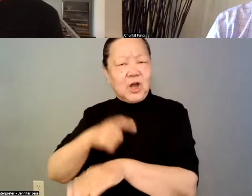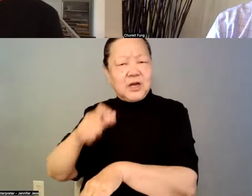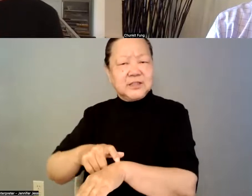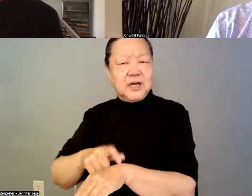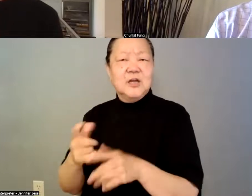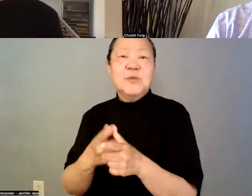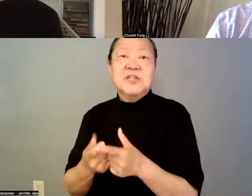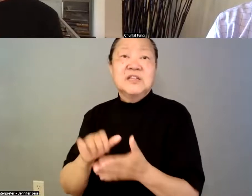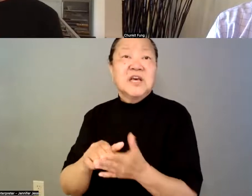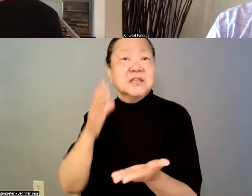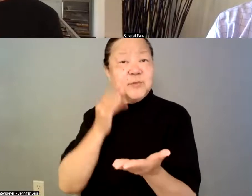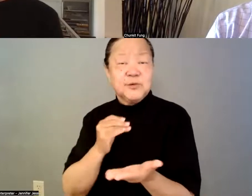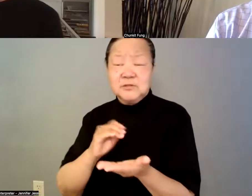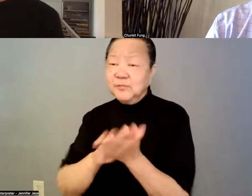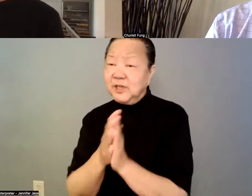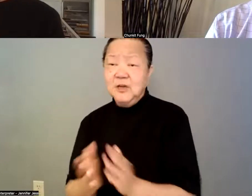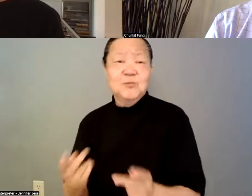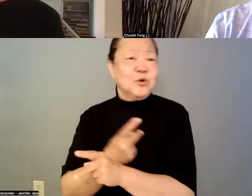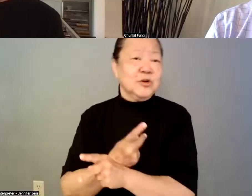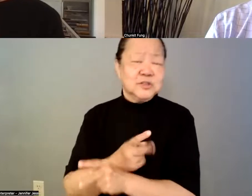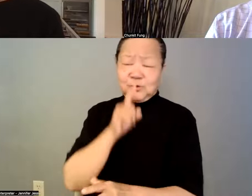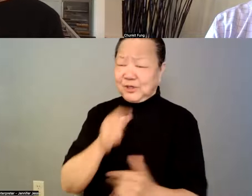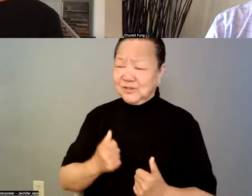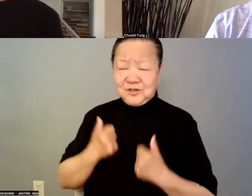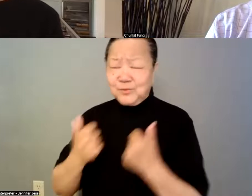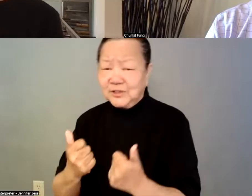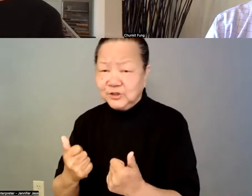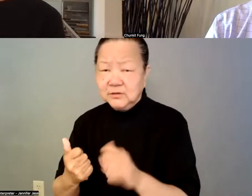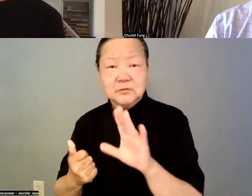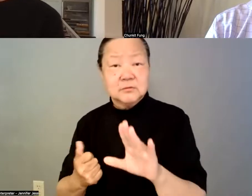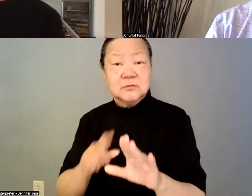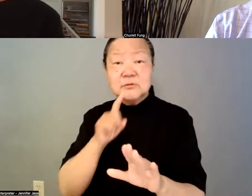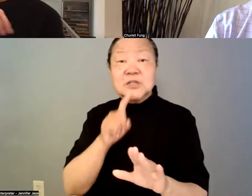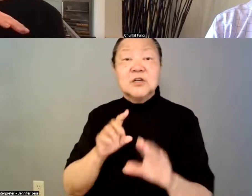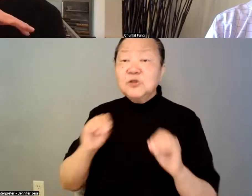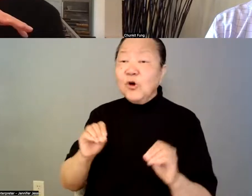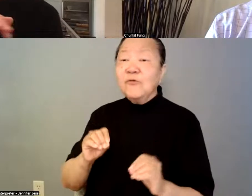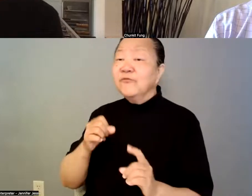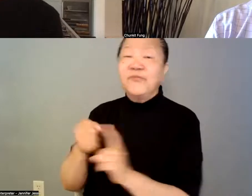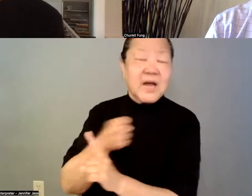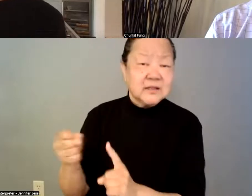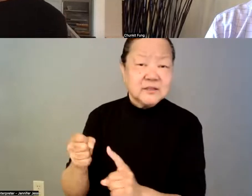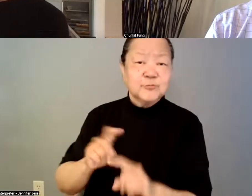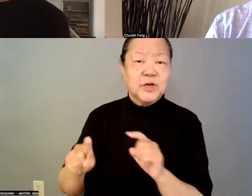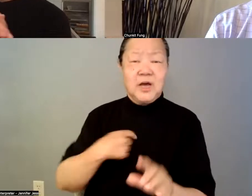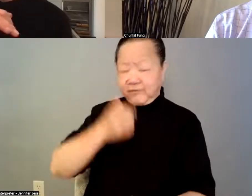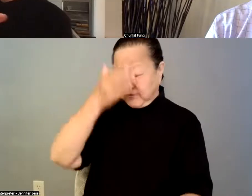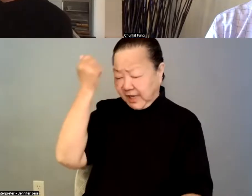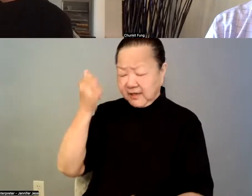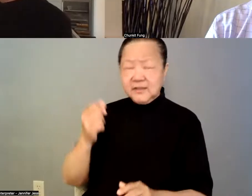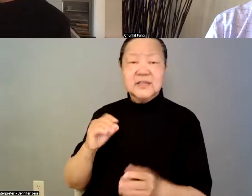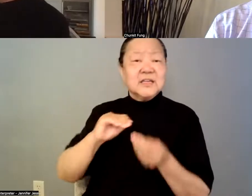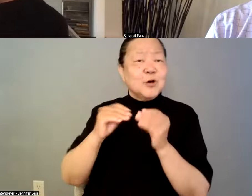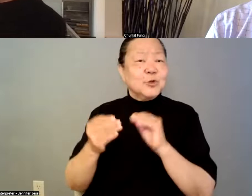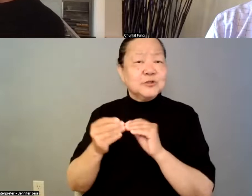steroids, where there was real aggression. And I haven't had an experience where there was actual violence, but certainly, you know, I forget the estimate of how